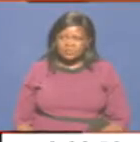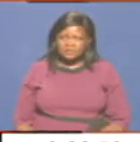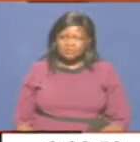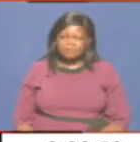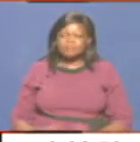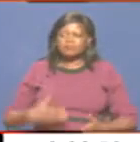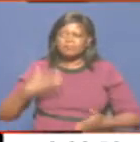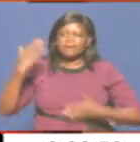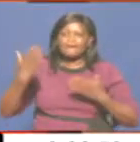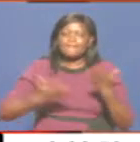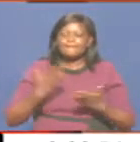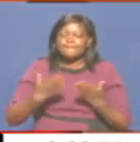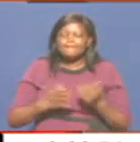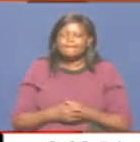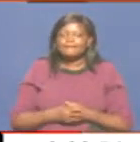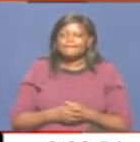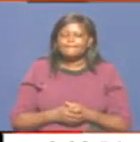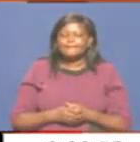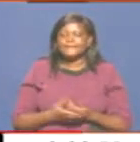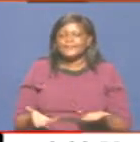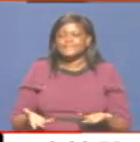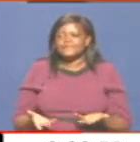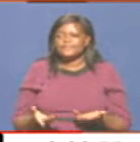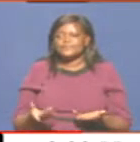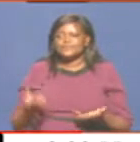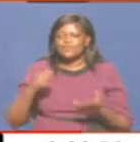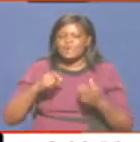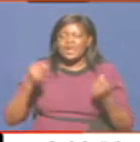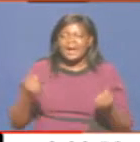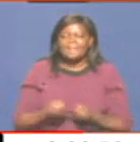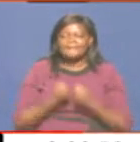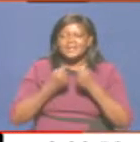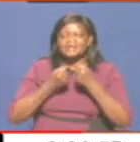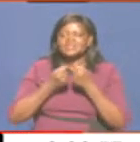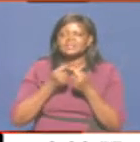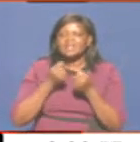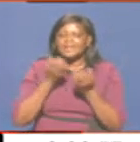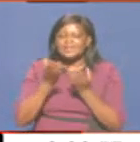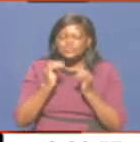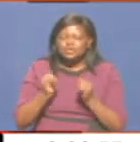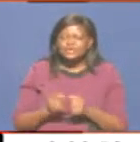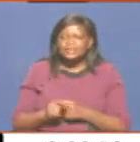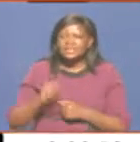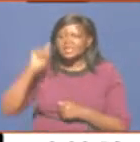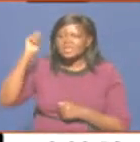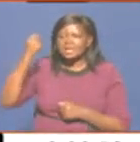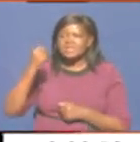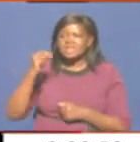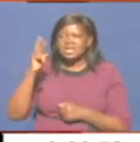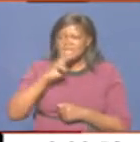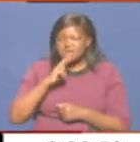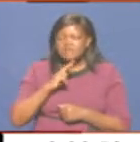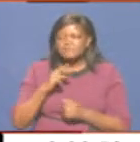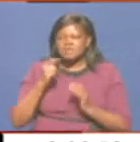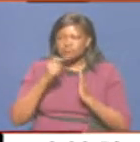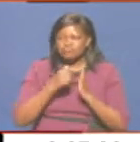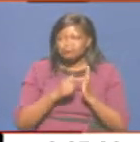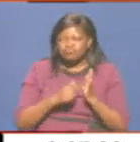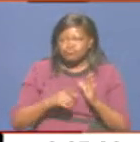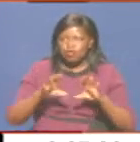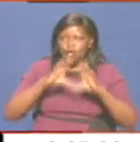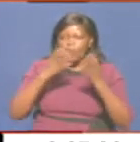Welcome back. Now we take a look at the latest in the world of business. Now Kenya risks being listed on the global